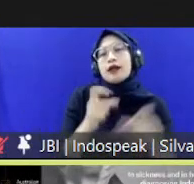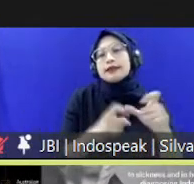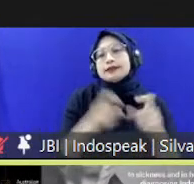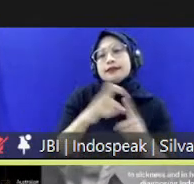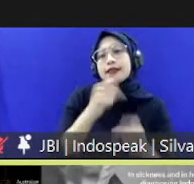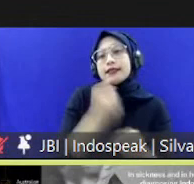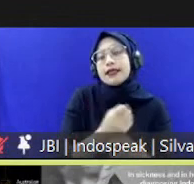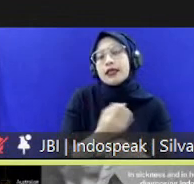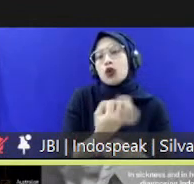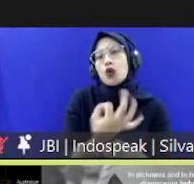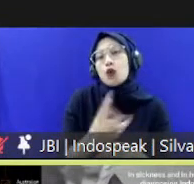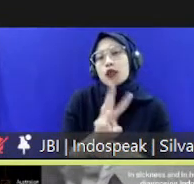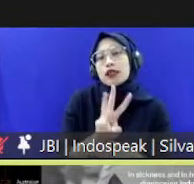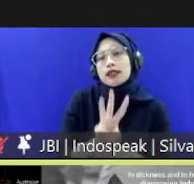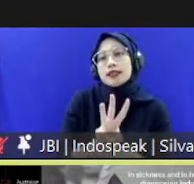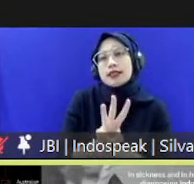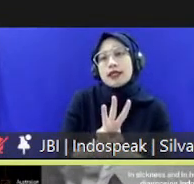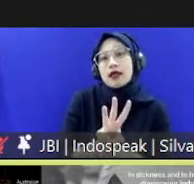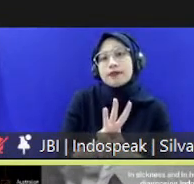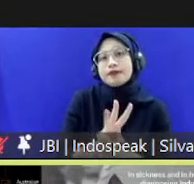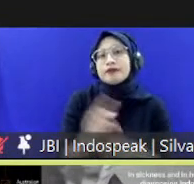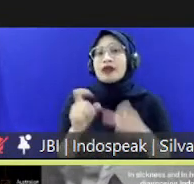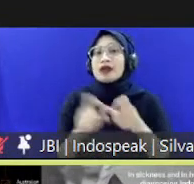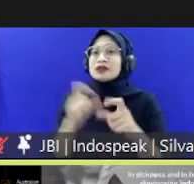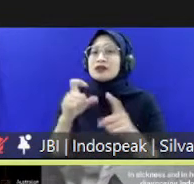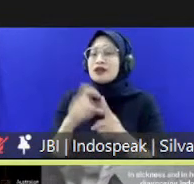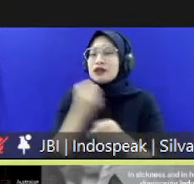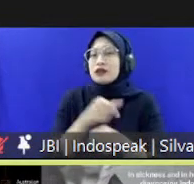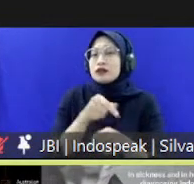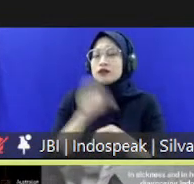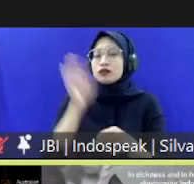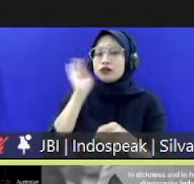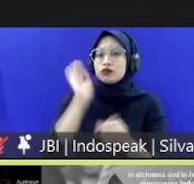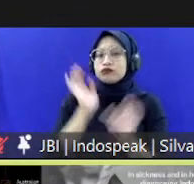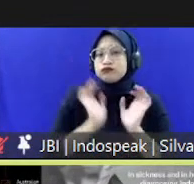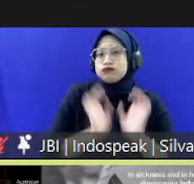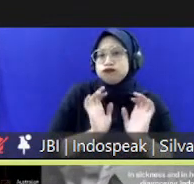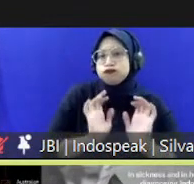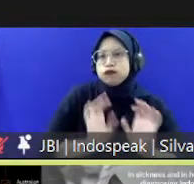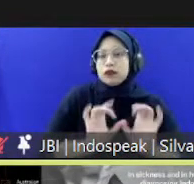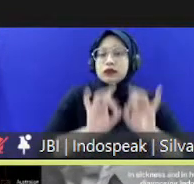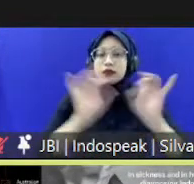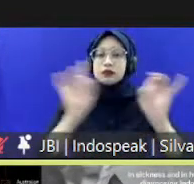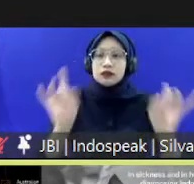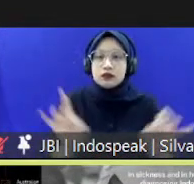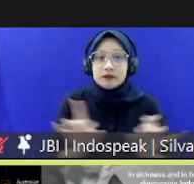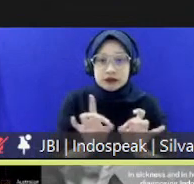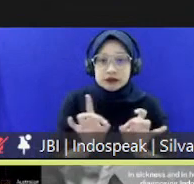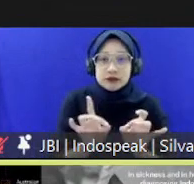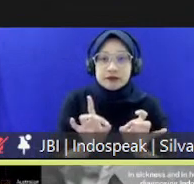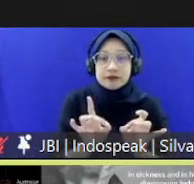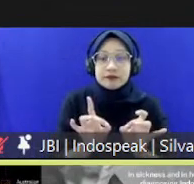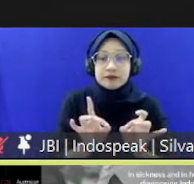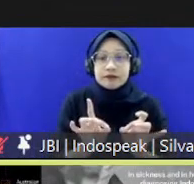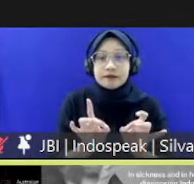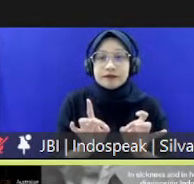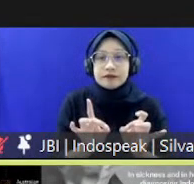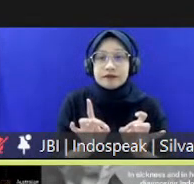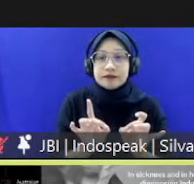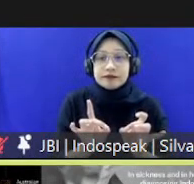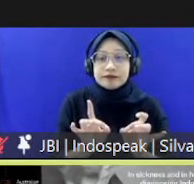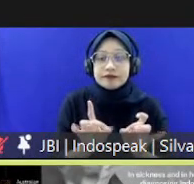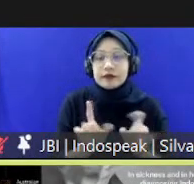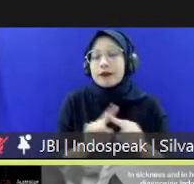development has a lot of issues. Even this one, a lot of people still kind of like asking, where's my focus on? But